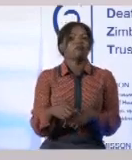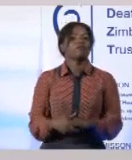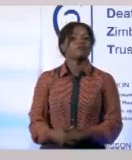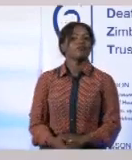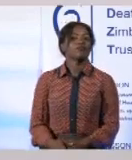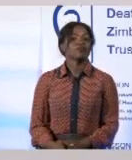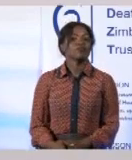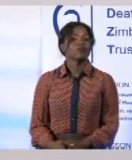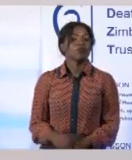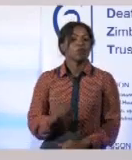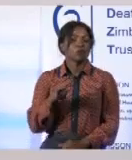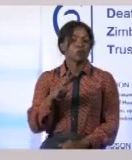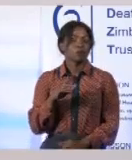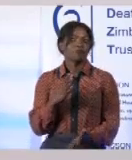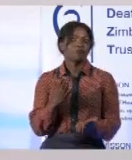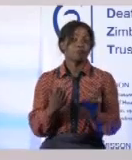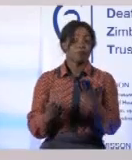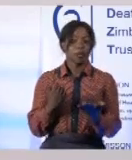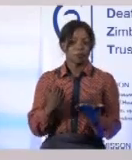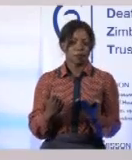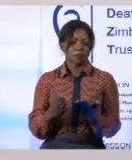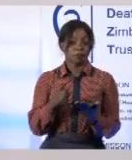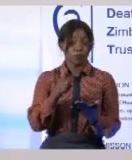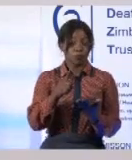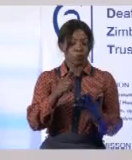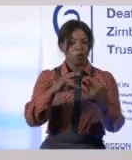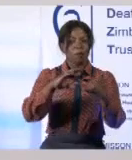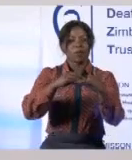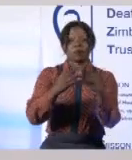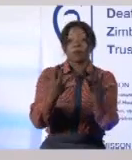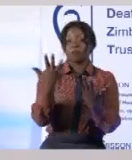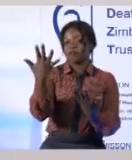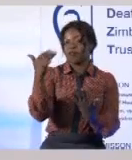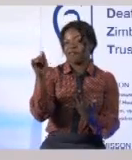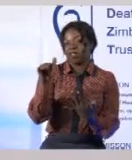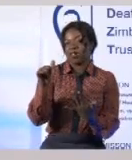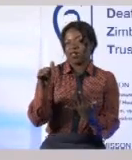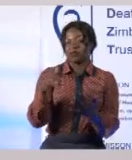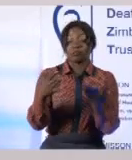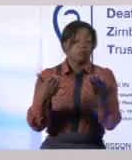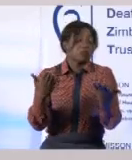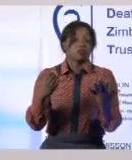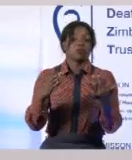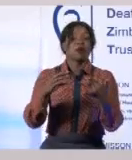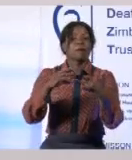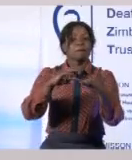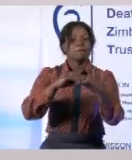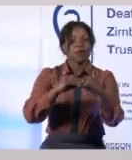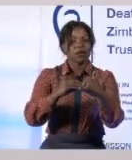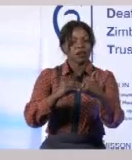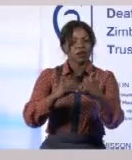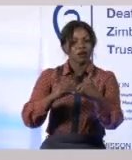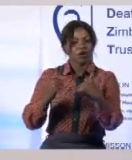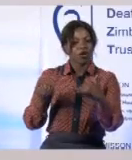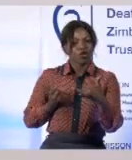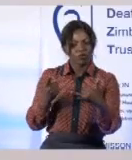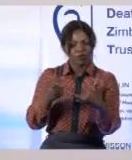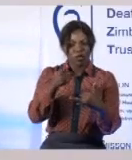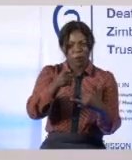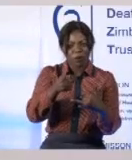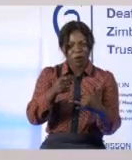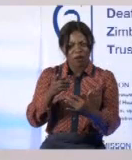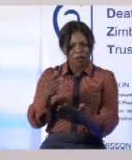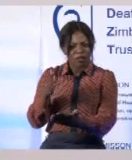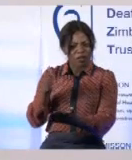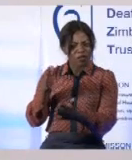you get married, let's run to 5 years from now or whenever, when you get married to her, will you stop the work